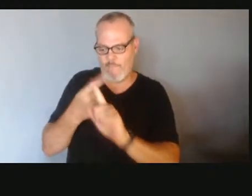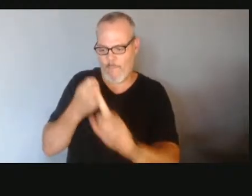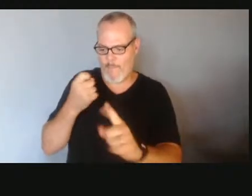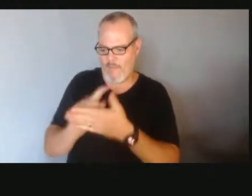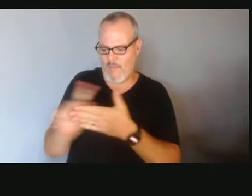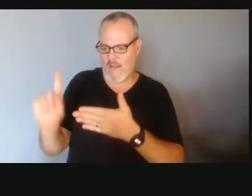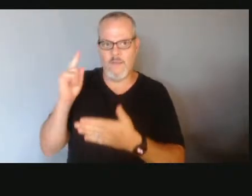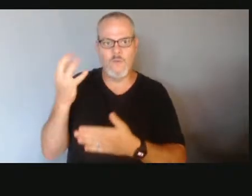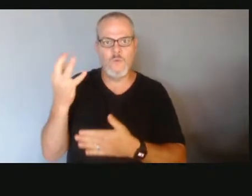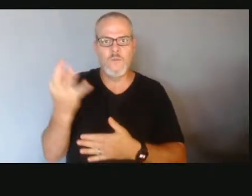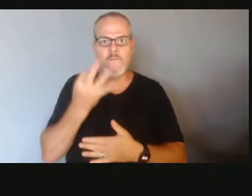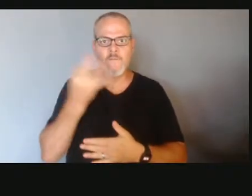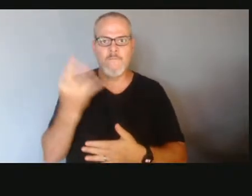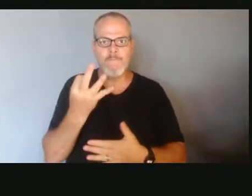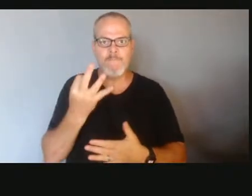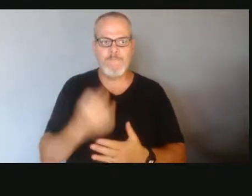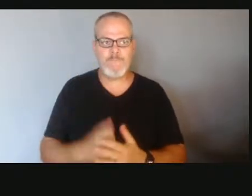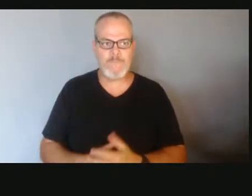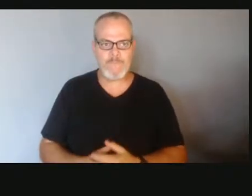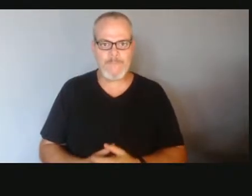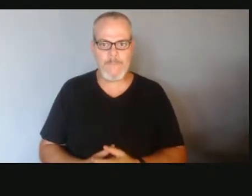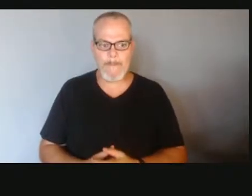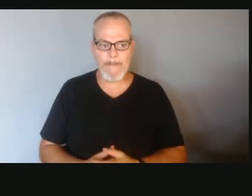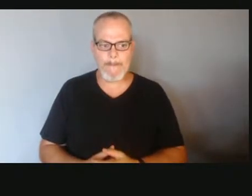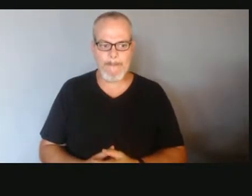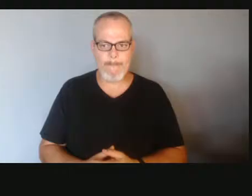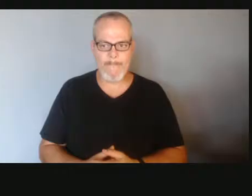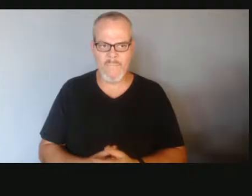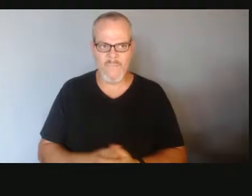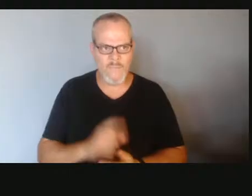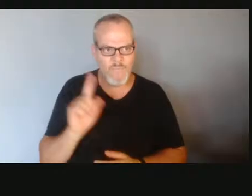Friday. It's supposed to be here.